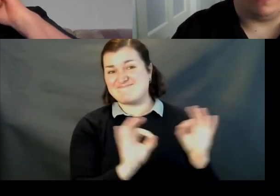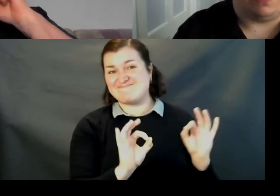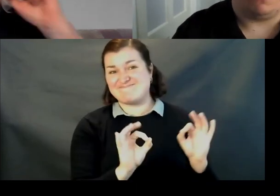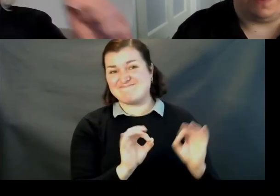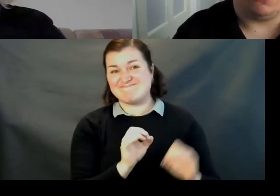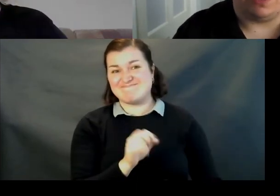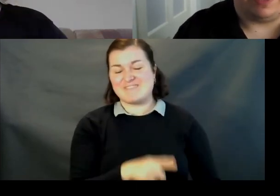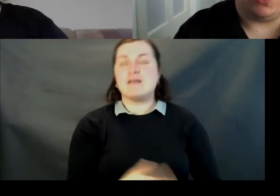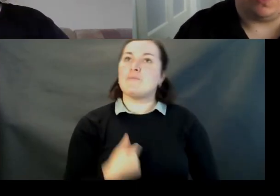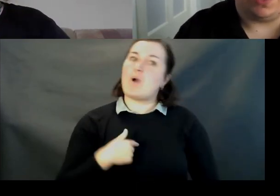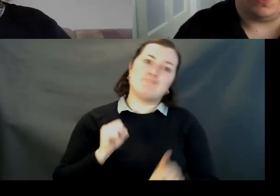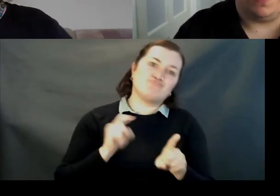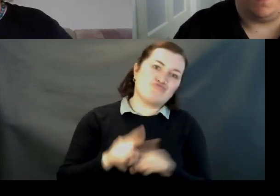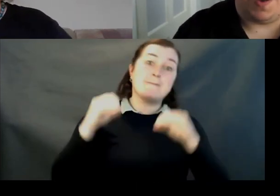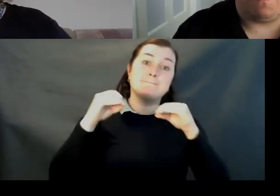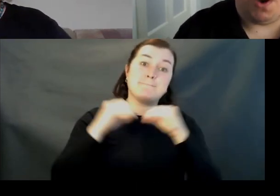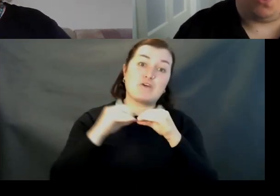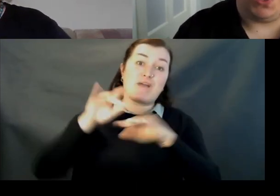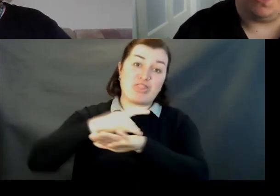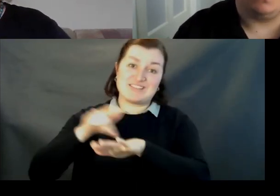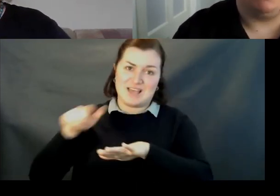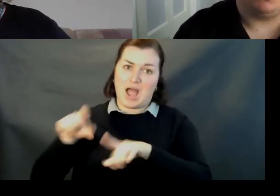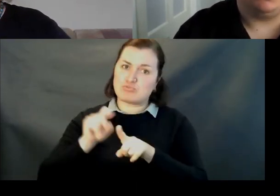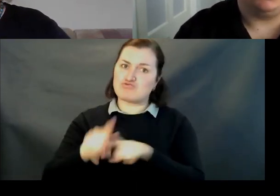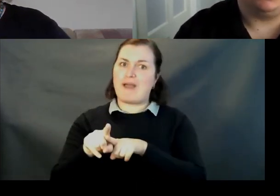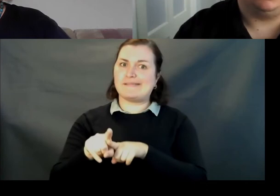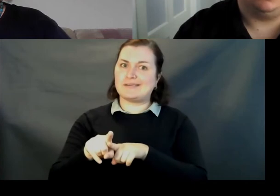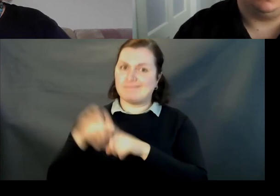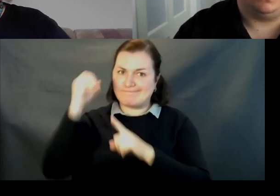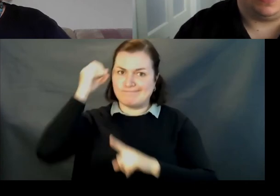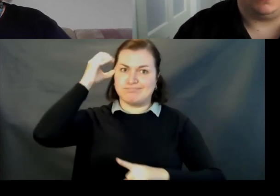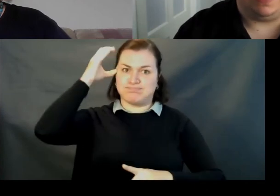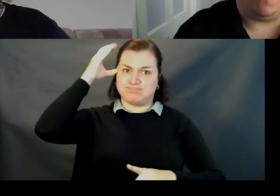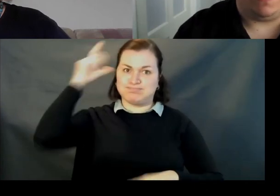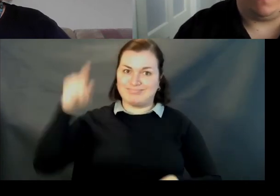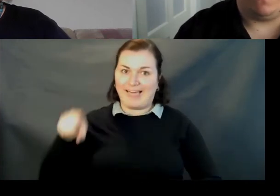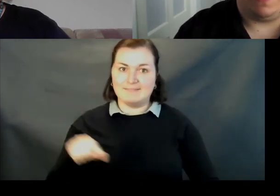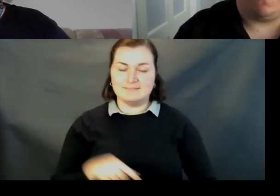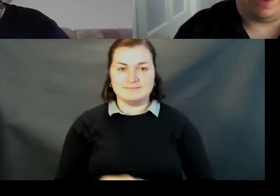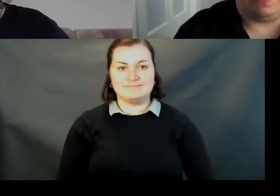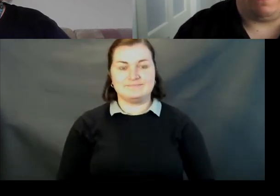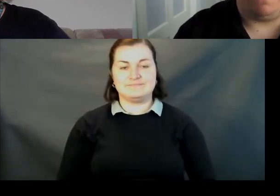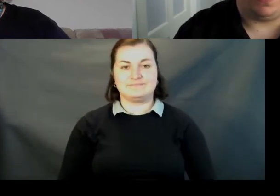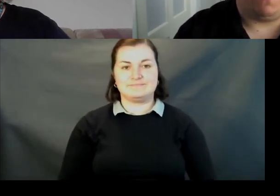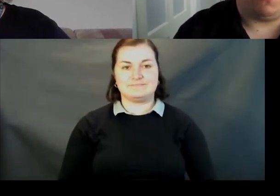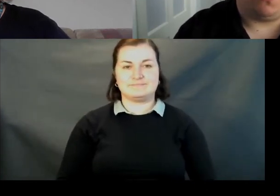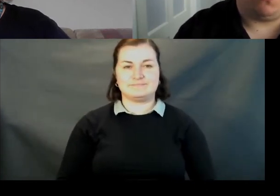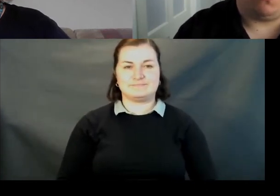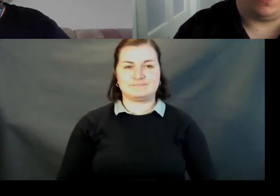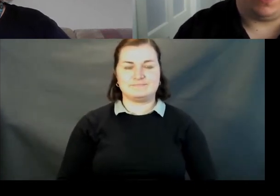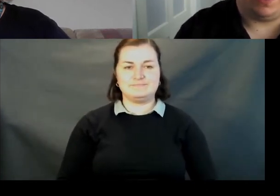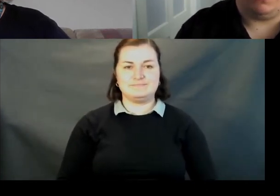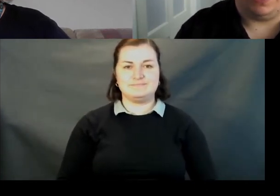the Belgrade, I'm going to be trying to make sure is we're hot on, because at the end of the day, we if we become